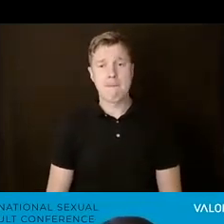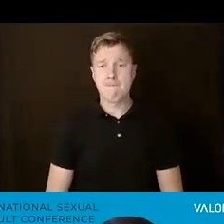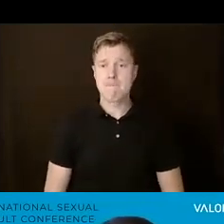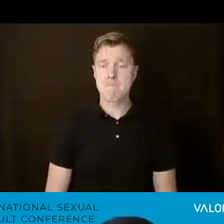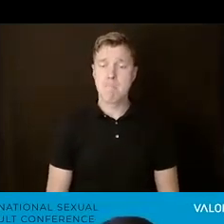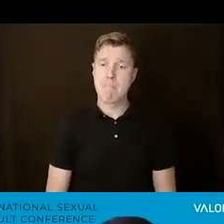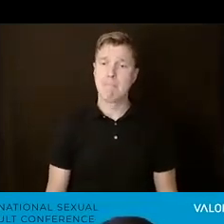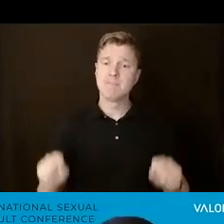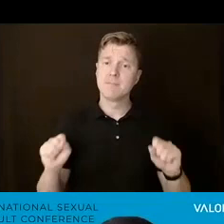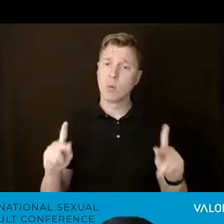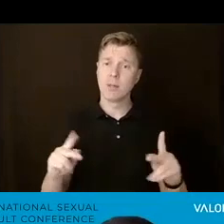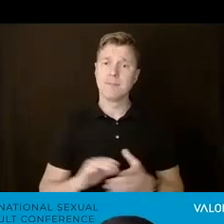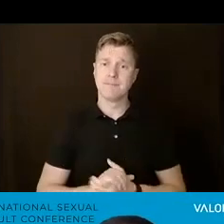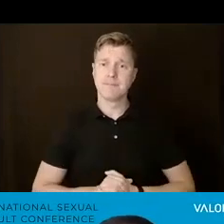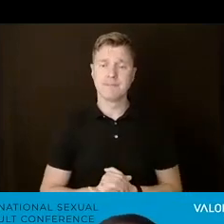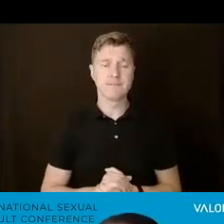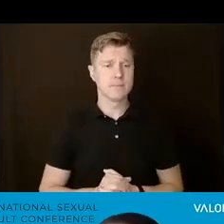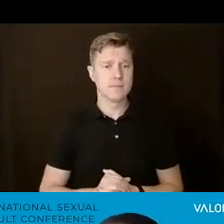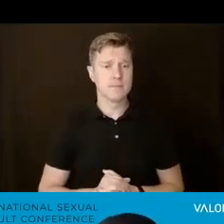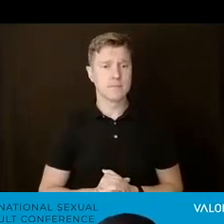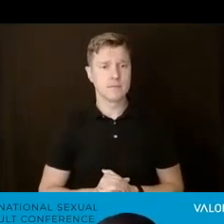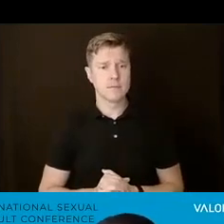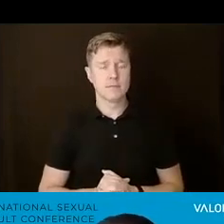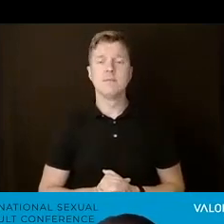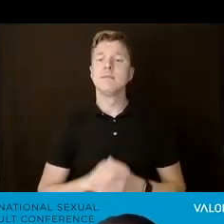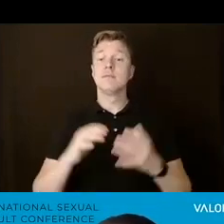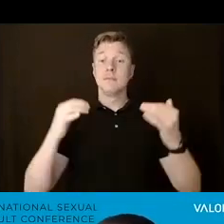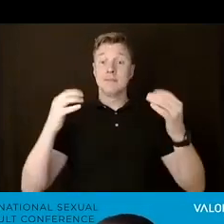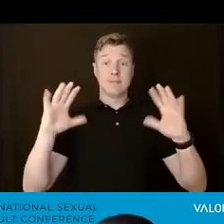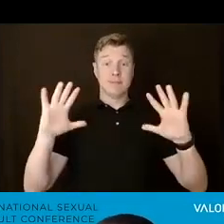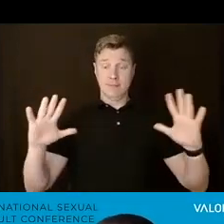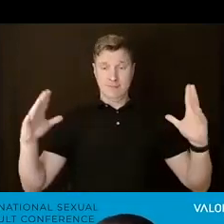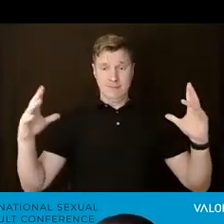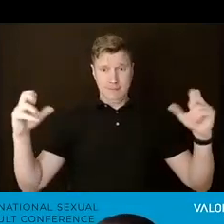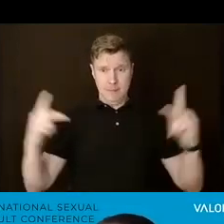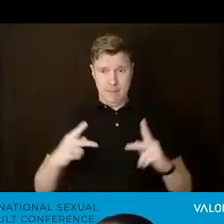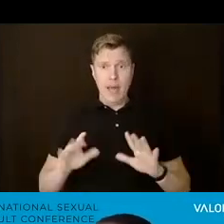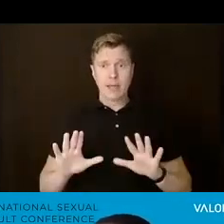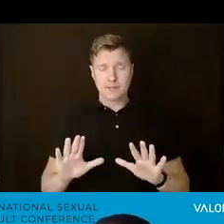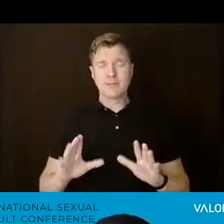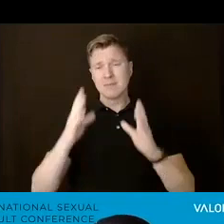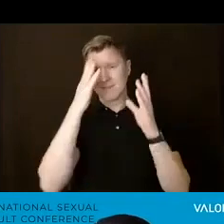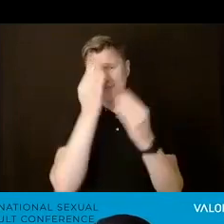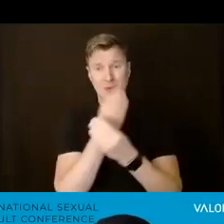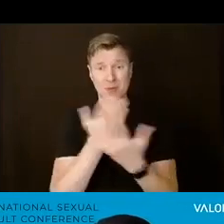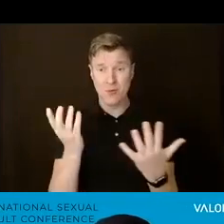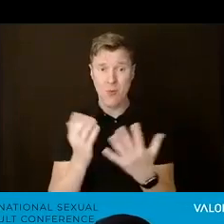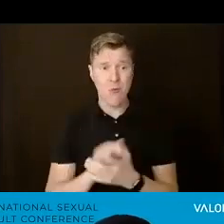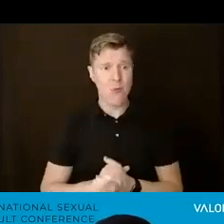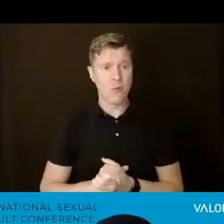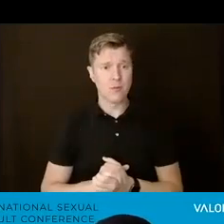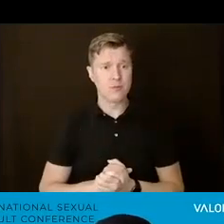Okay. I'm going to bring people back and just let folks know.